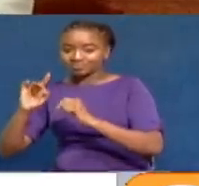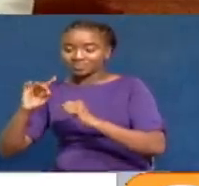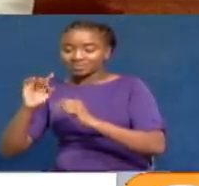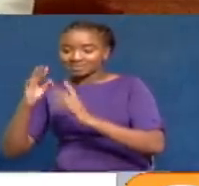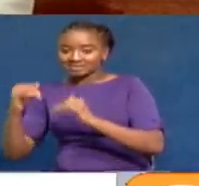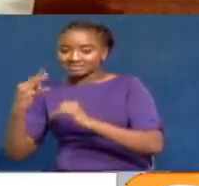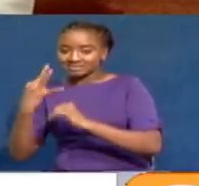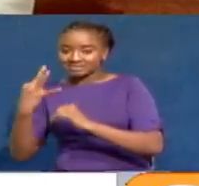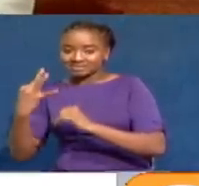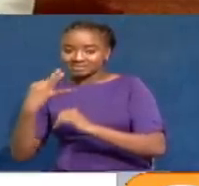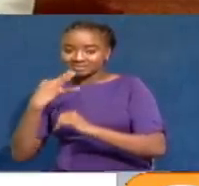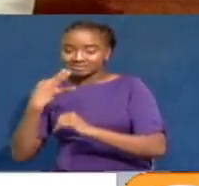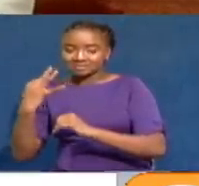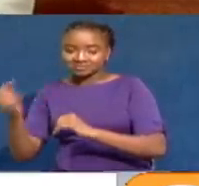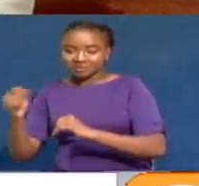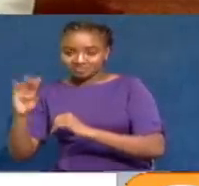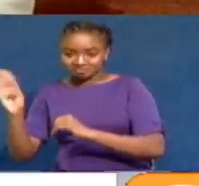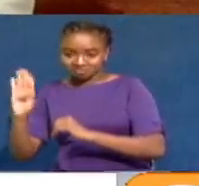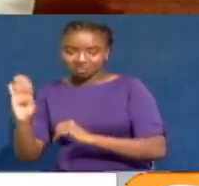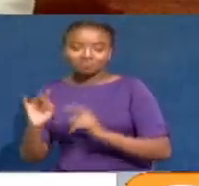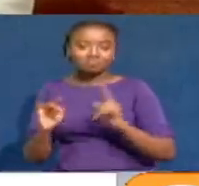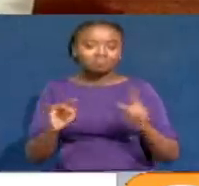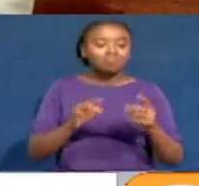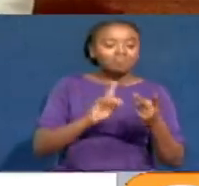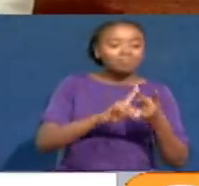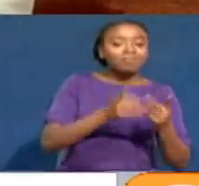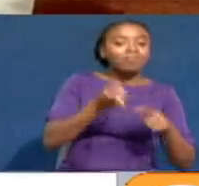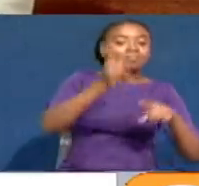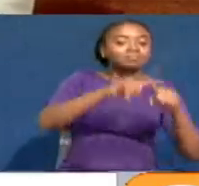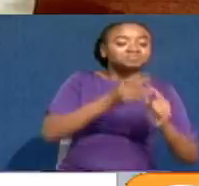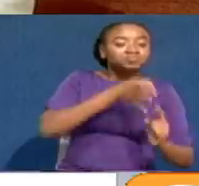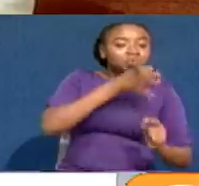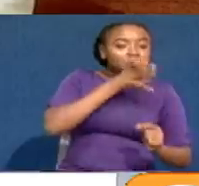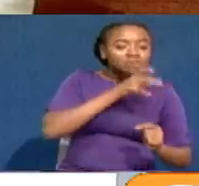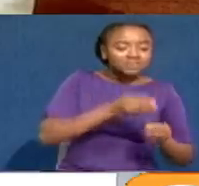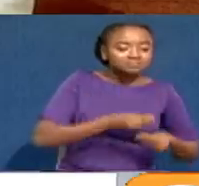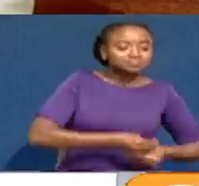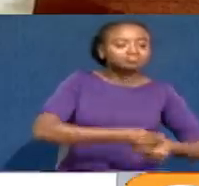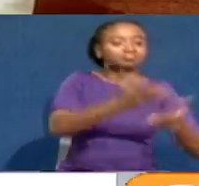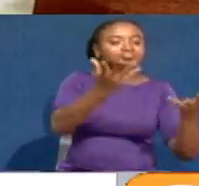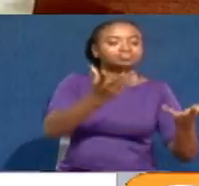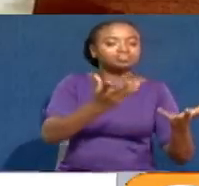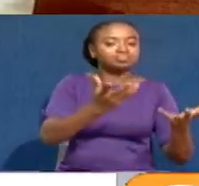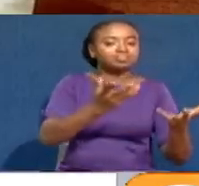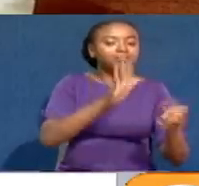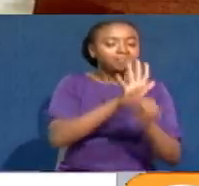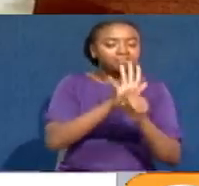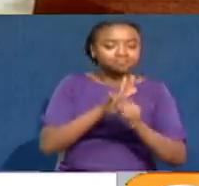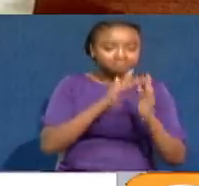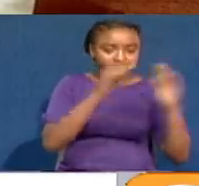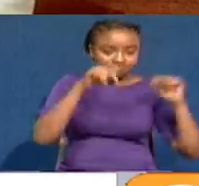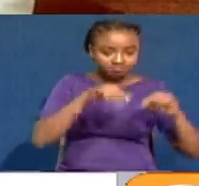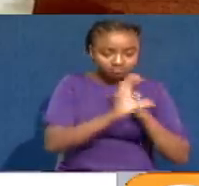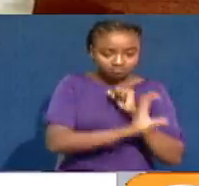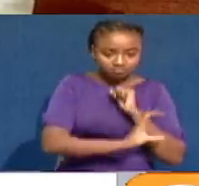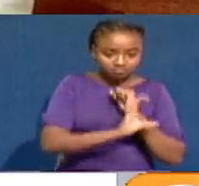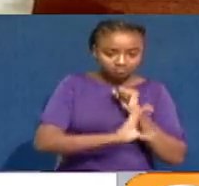in Kenya, we have invested a 2 billion water project, meaning we have supplied clean water to majority of the households in